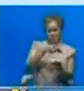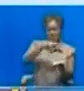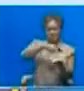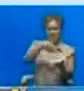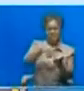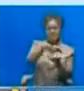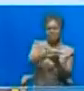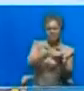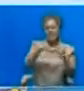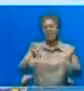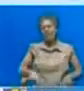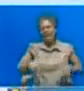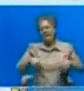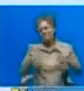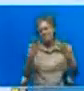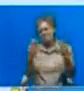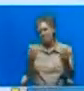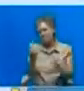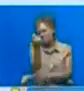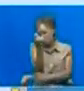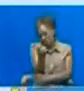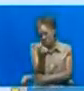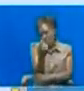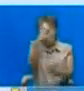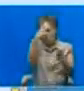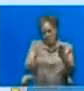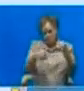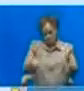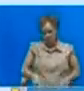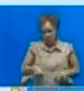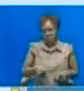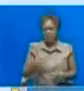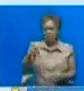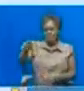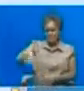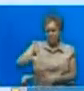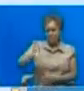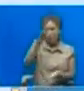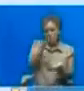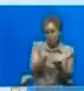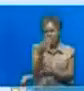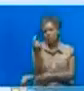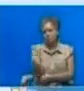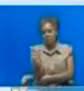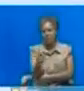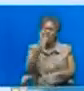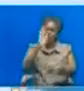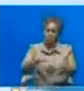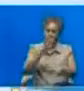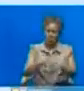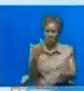basically that, you know, the life, the cost of living comes down, the fare comes down. Yes, so it's a great thing.